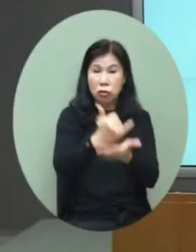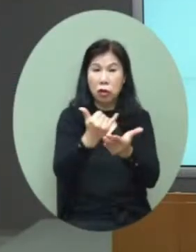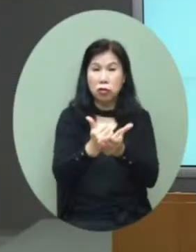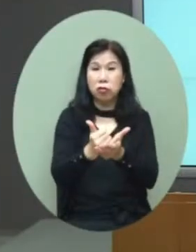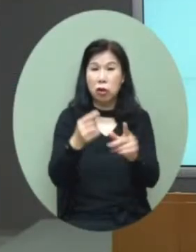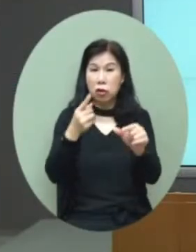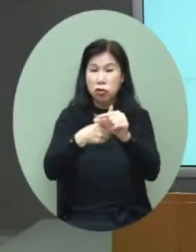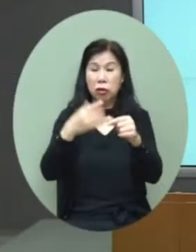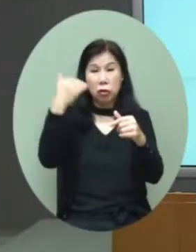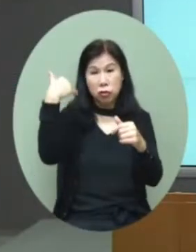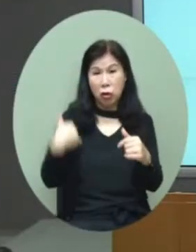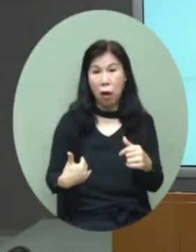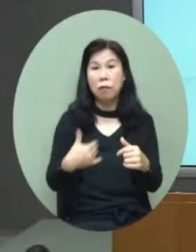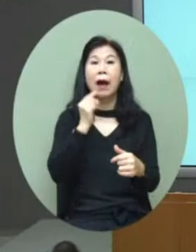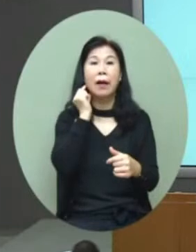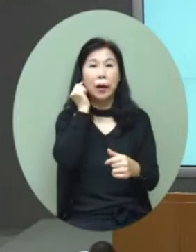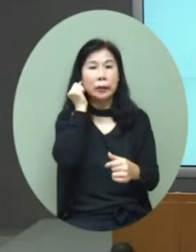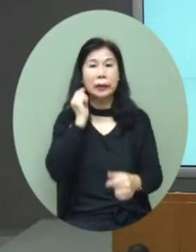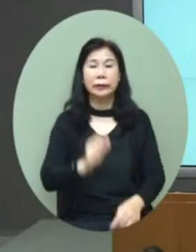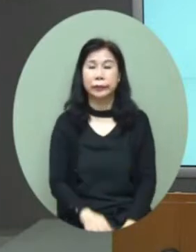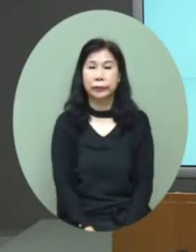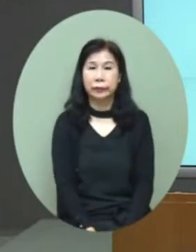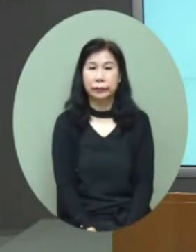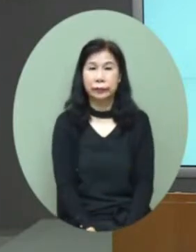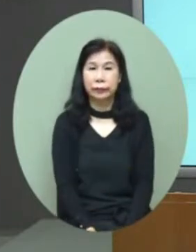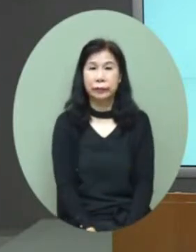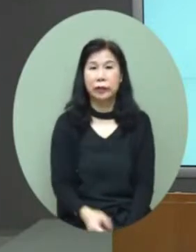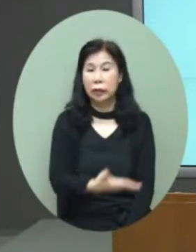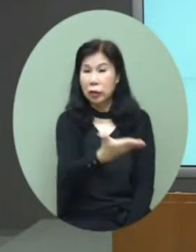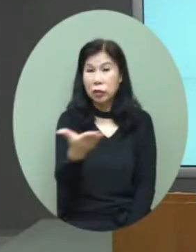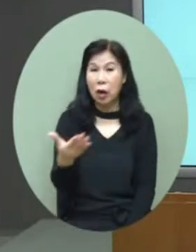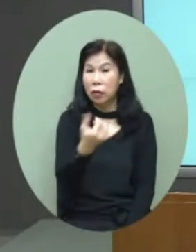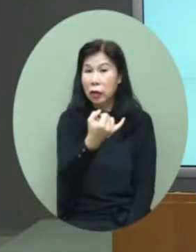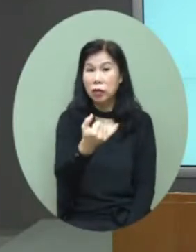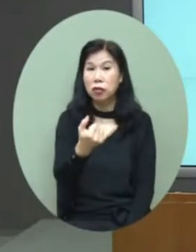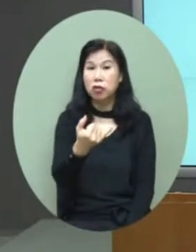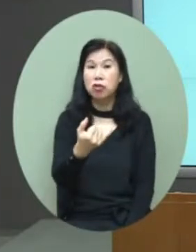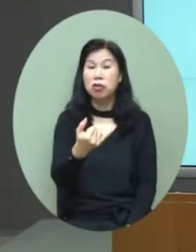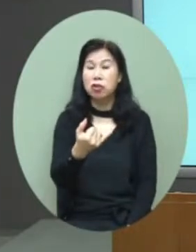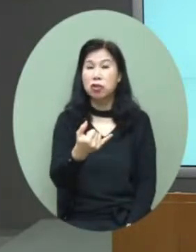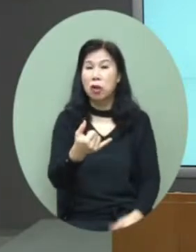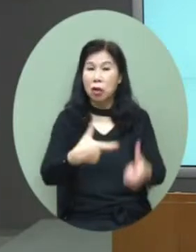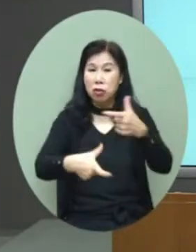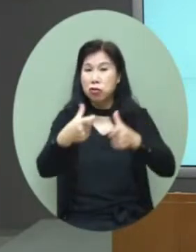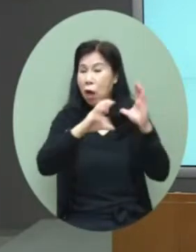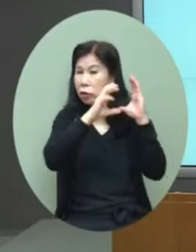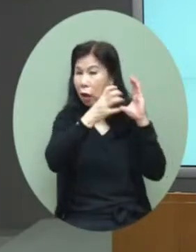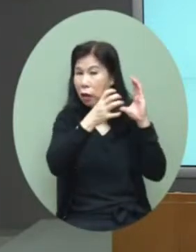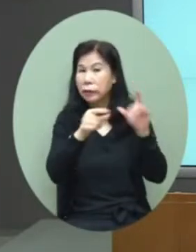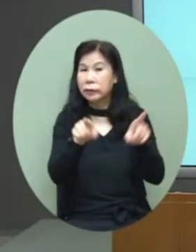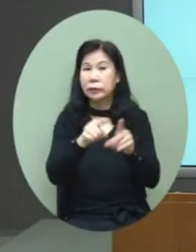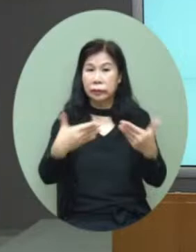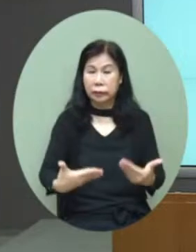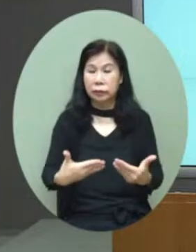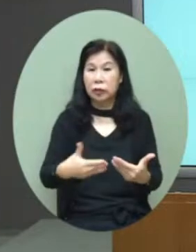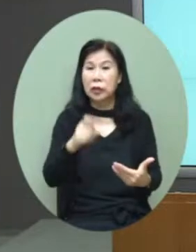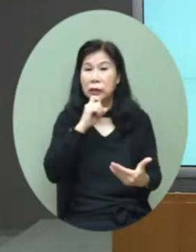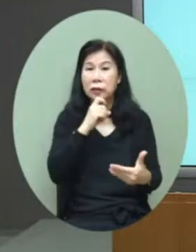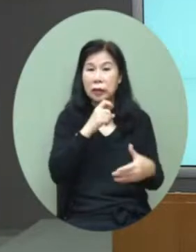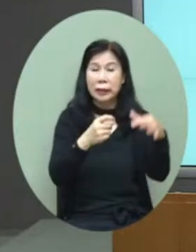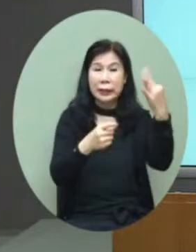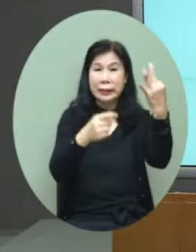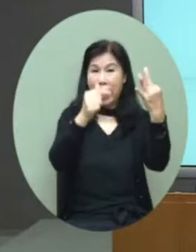movement. Next, the lady with long hair. I'm from commercial radio. I have a number of